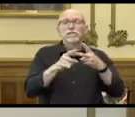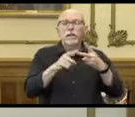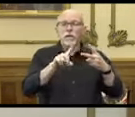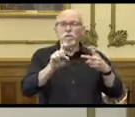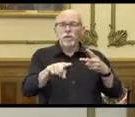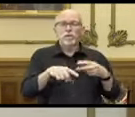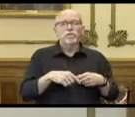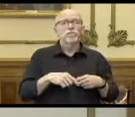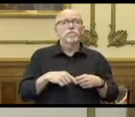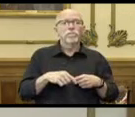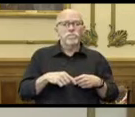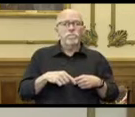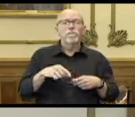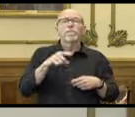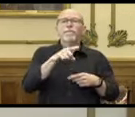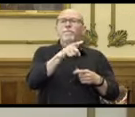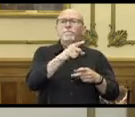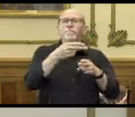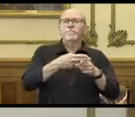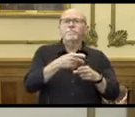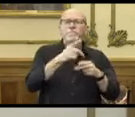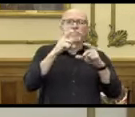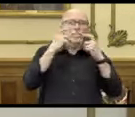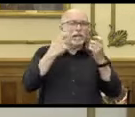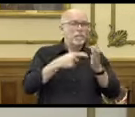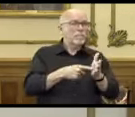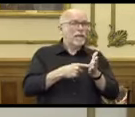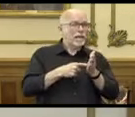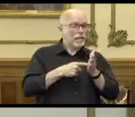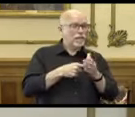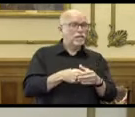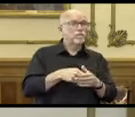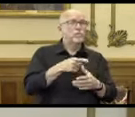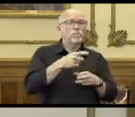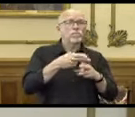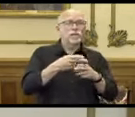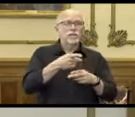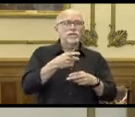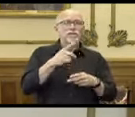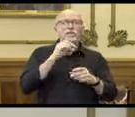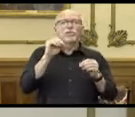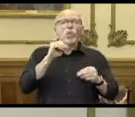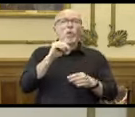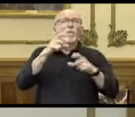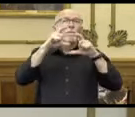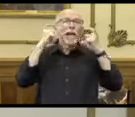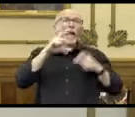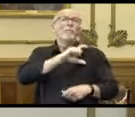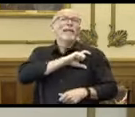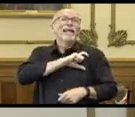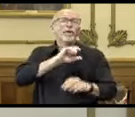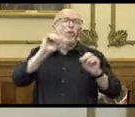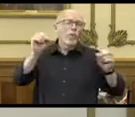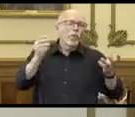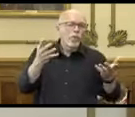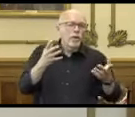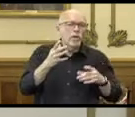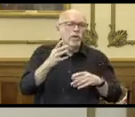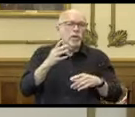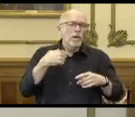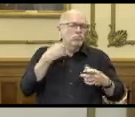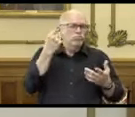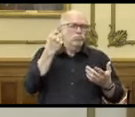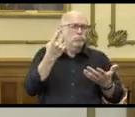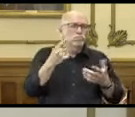question is when you mentioned your mask mandate, you mentioned that there would be no mask police in doing this, which I